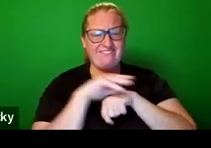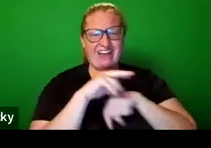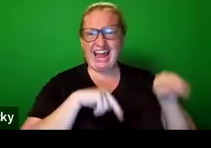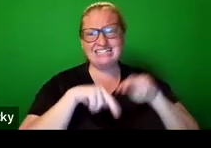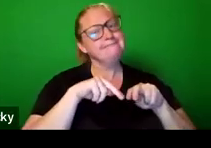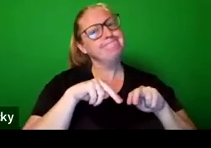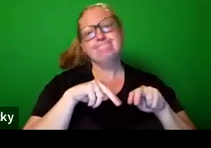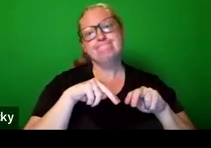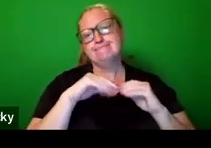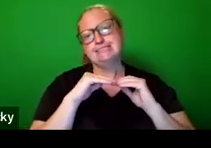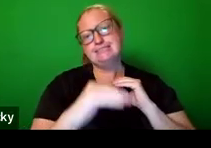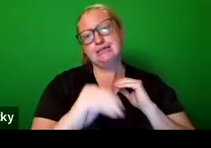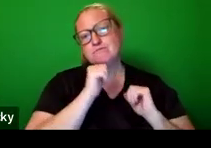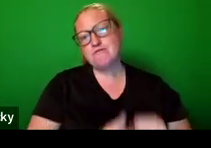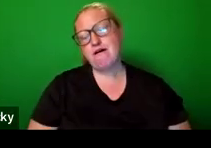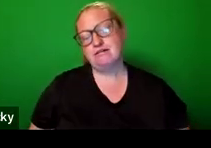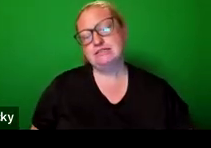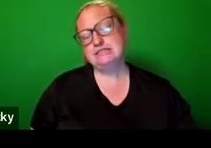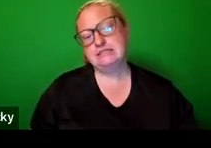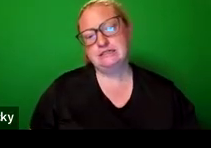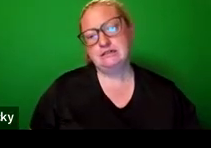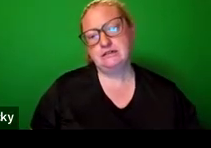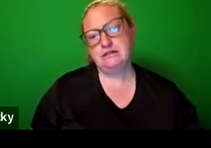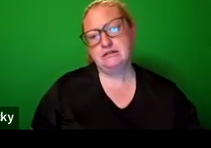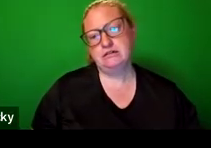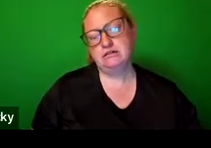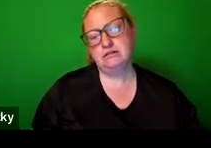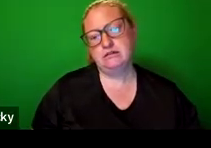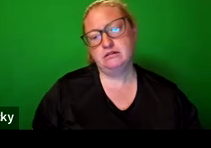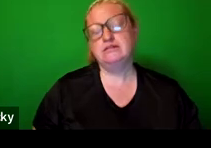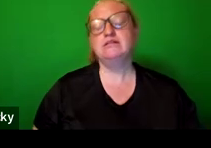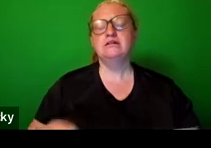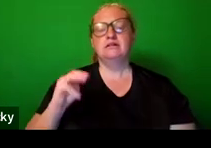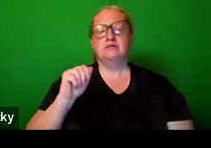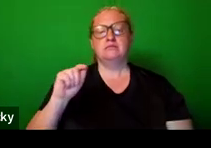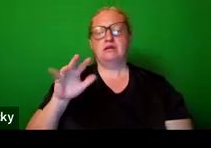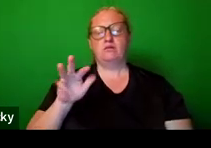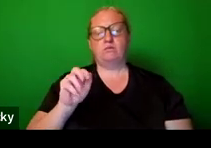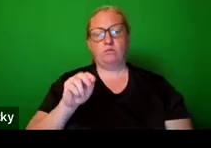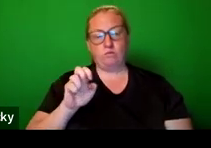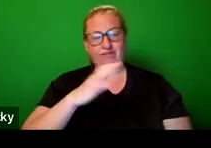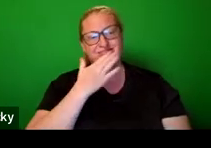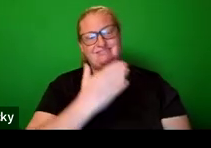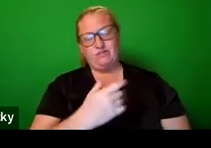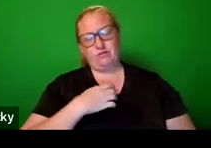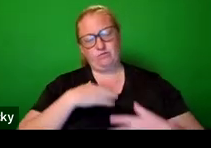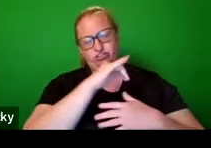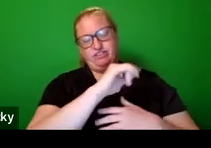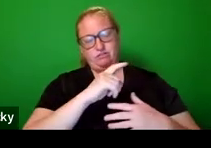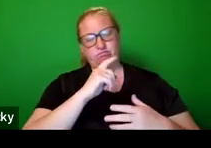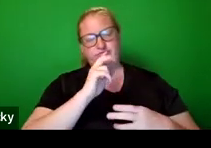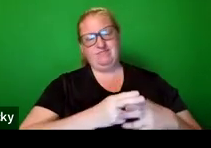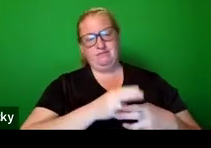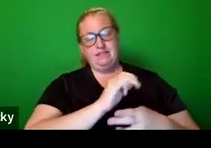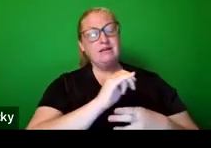felt unsustainable, so. Yeah, I just want to say, as I appreciate you naming yourself, Marin, because while